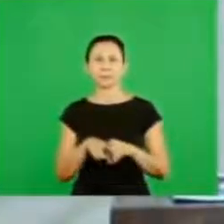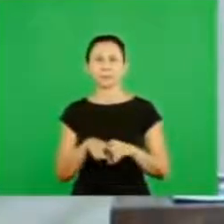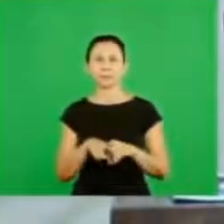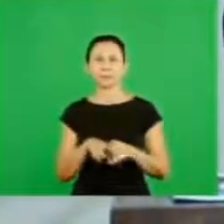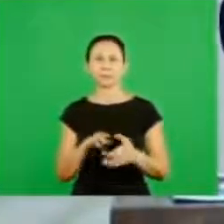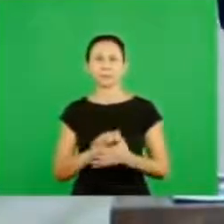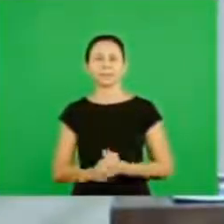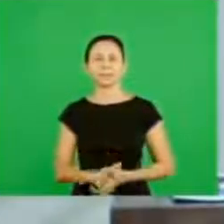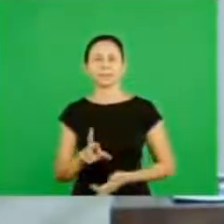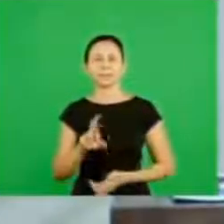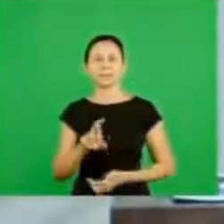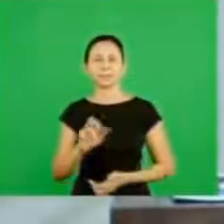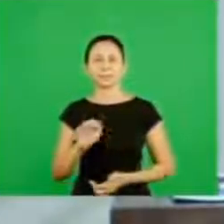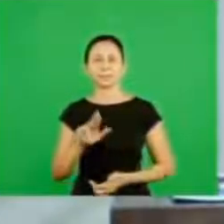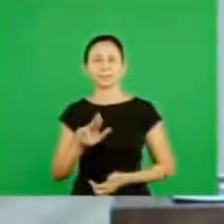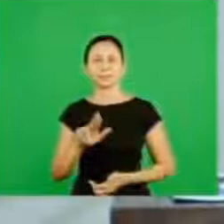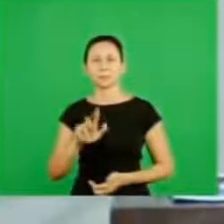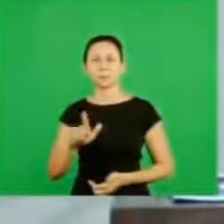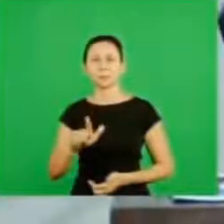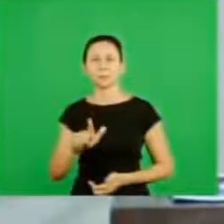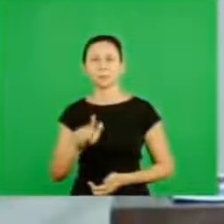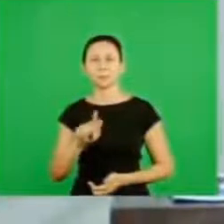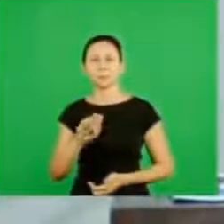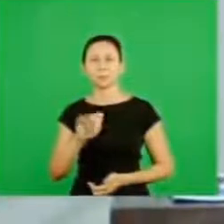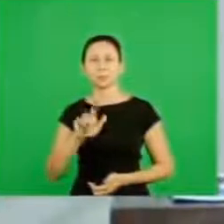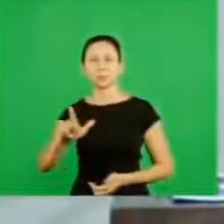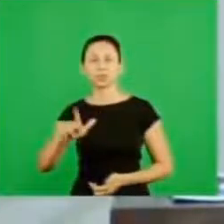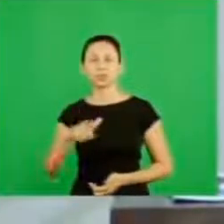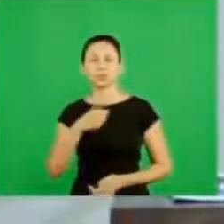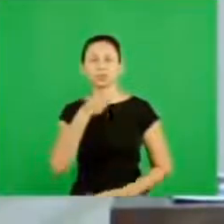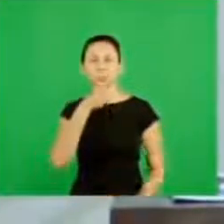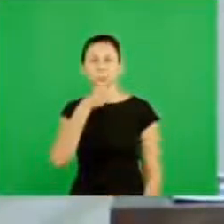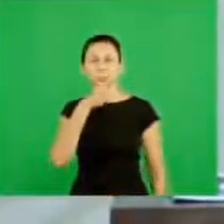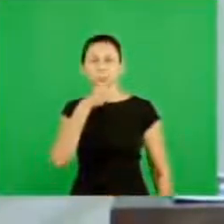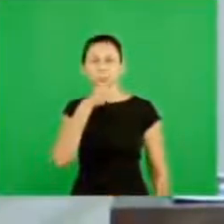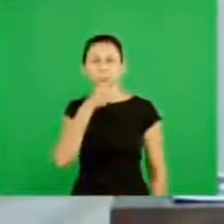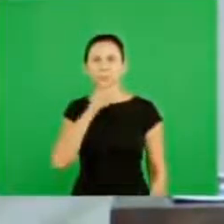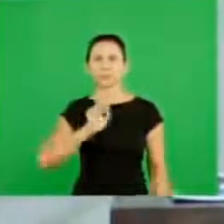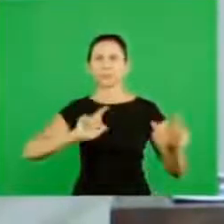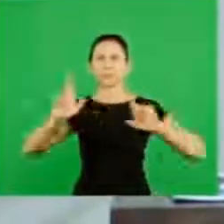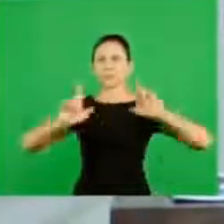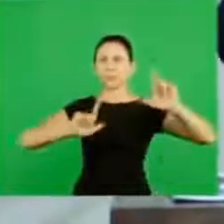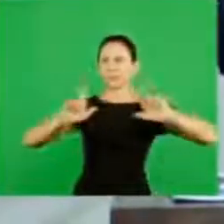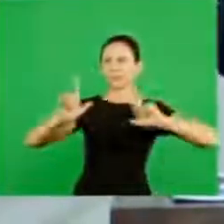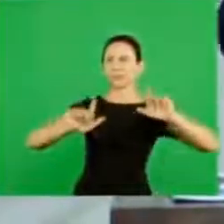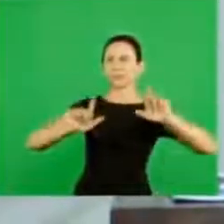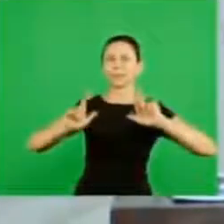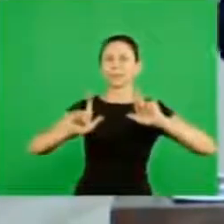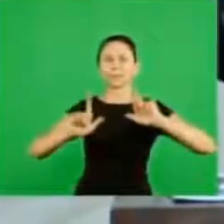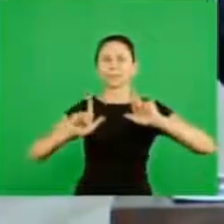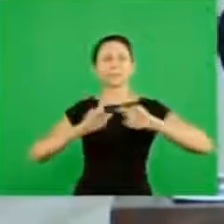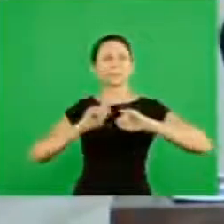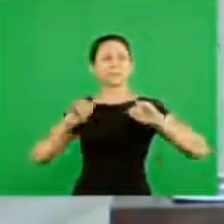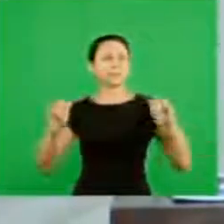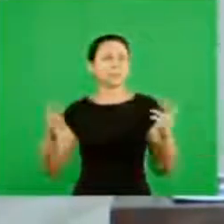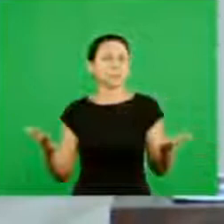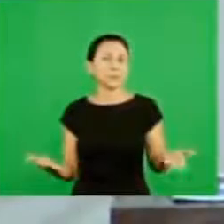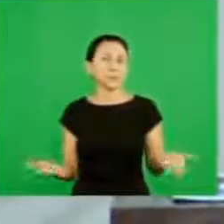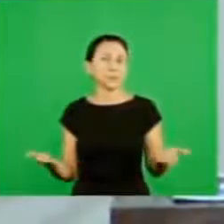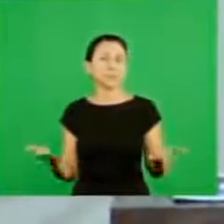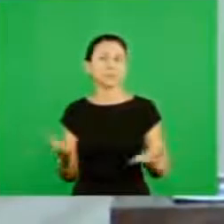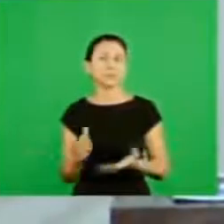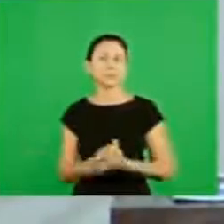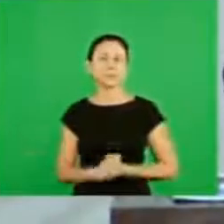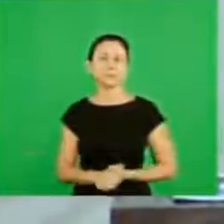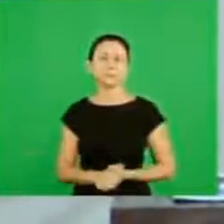newspapers, all of our friends, and also to Raul Gil, who pronounced in